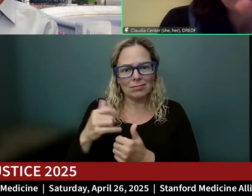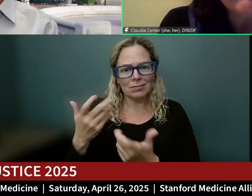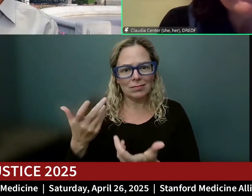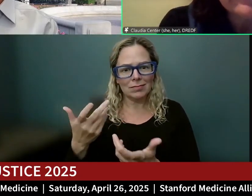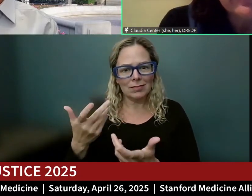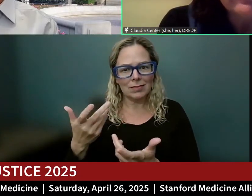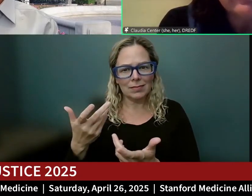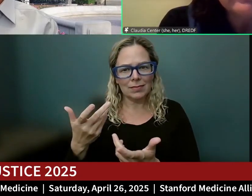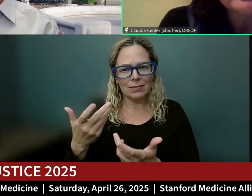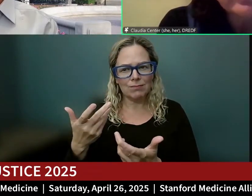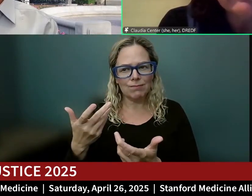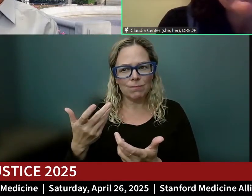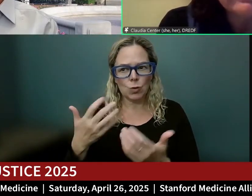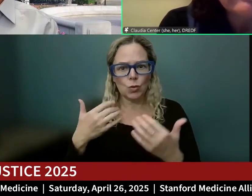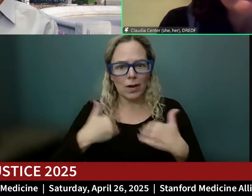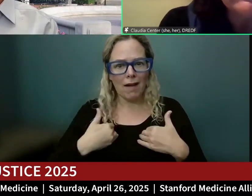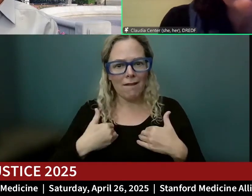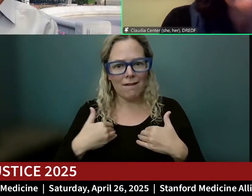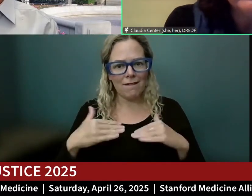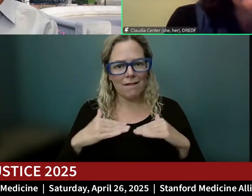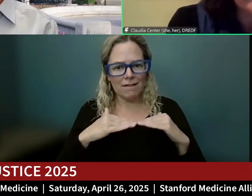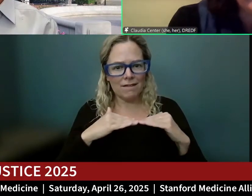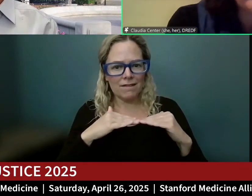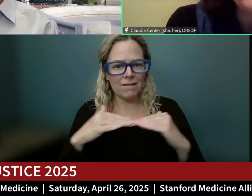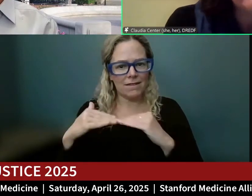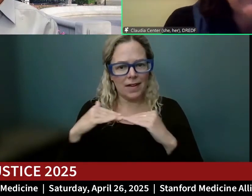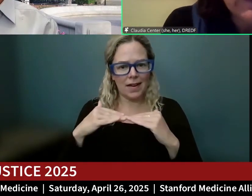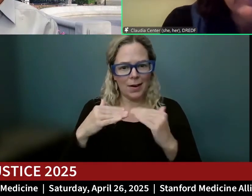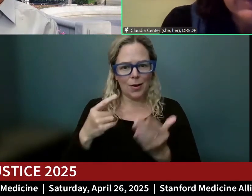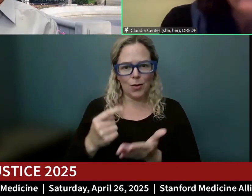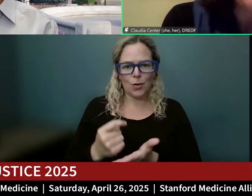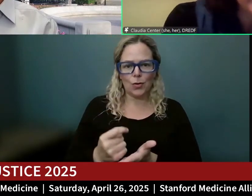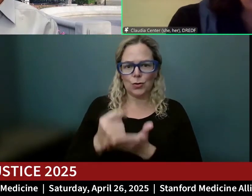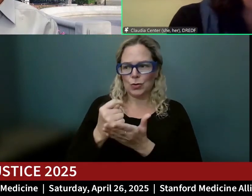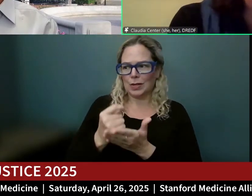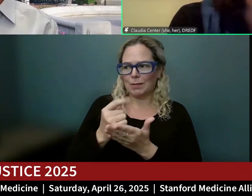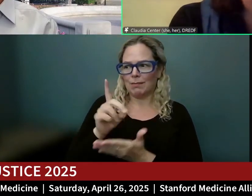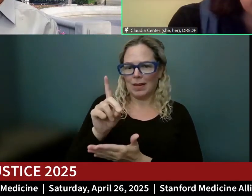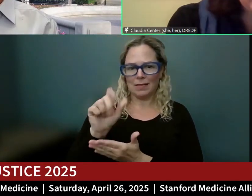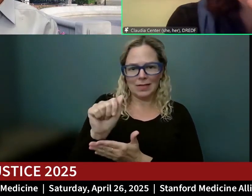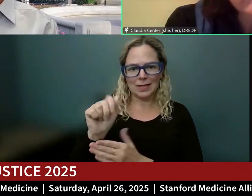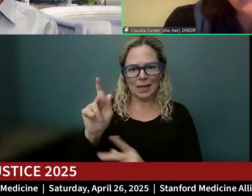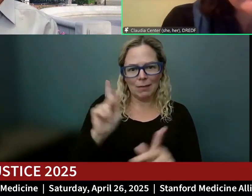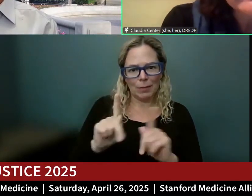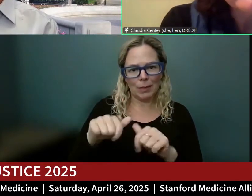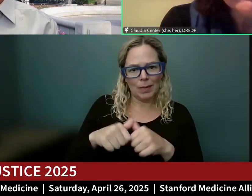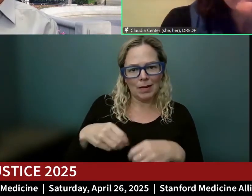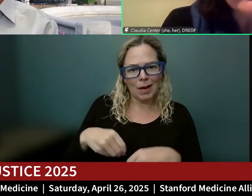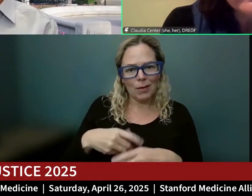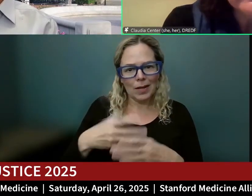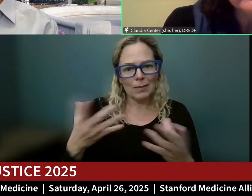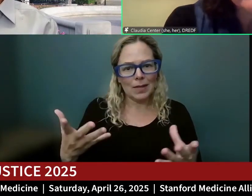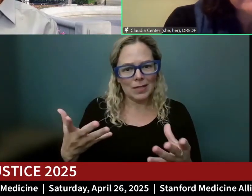have fair treatment of disabled people in how we administer healthcare.